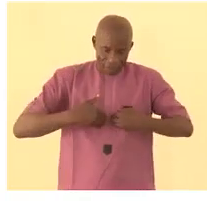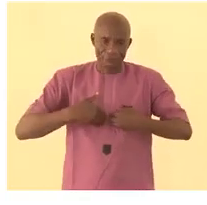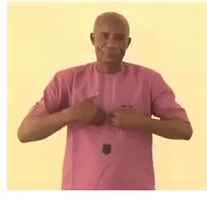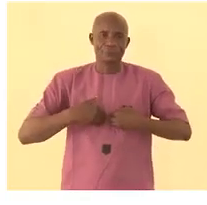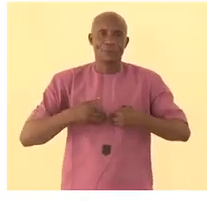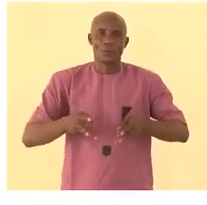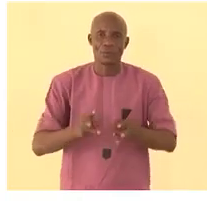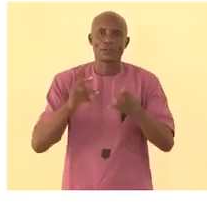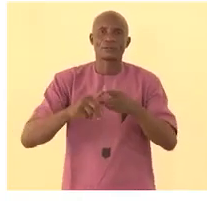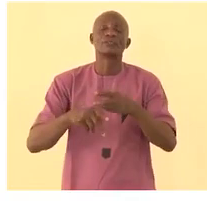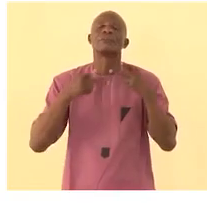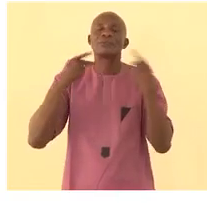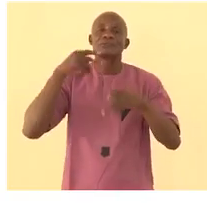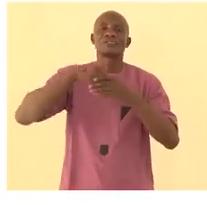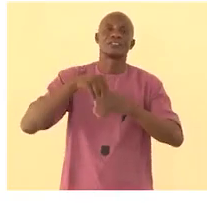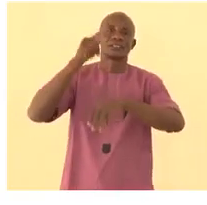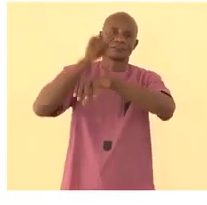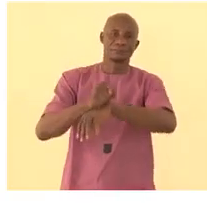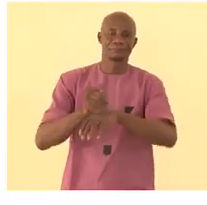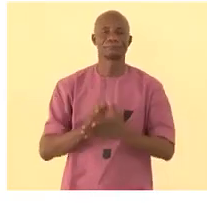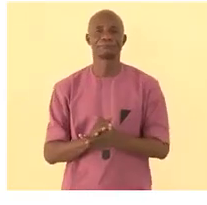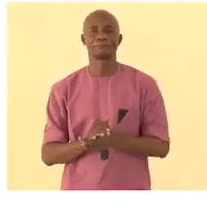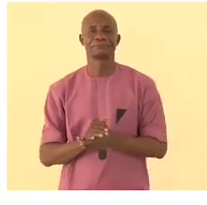to the court of the priests in the temple.